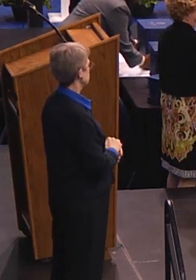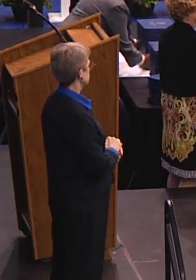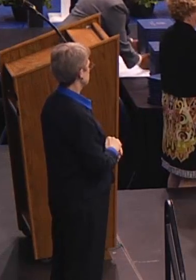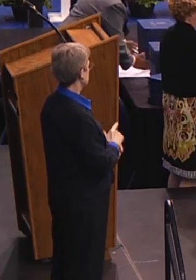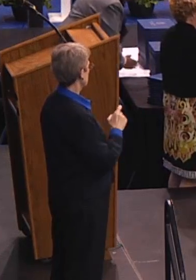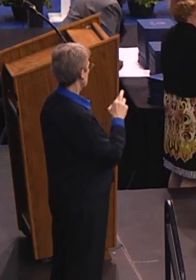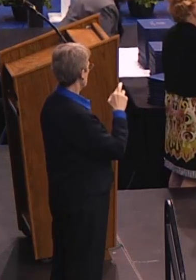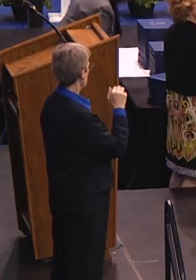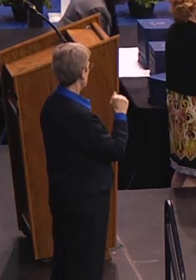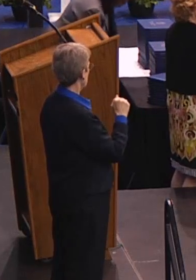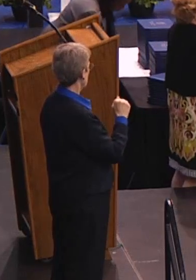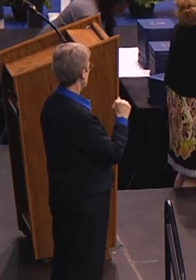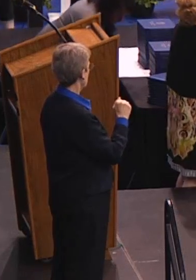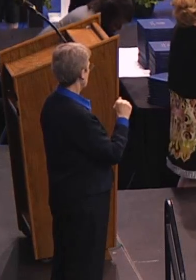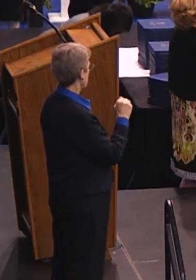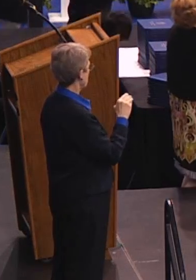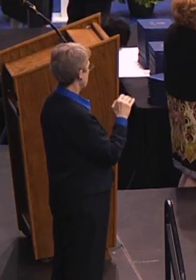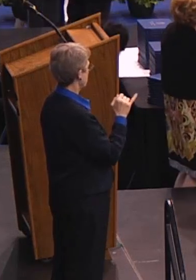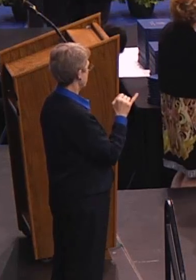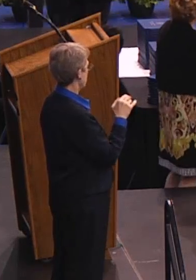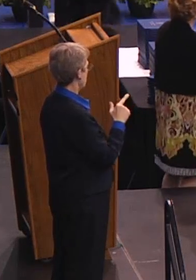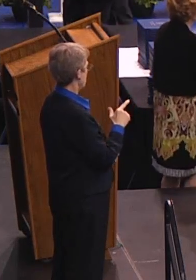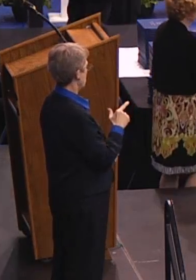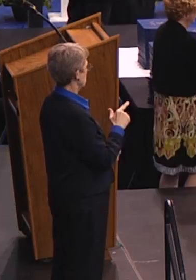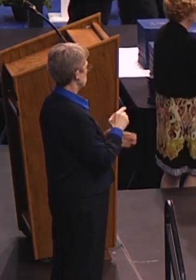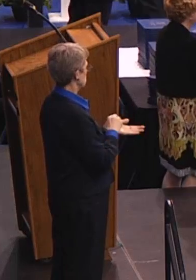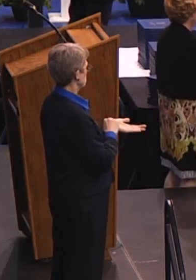Laura Elizabeth Bayham, Nursing.